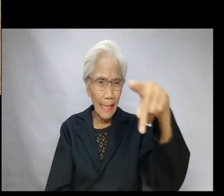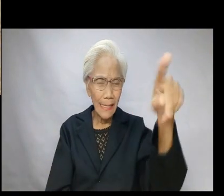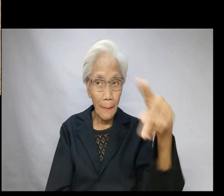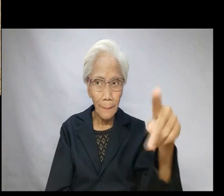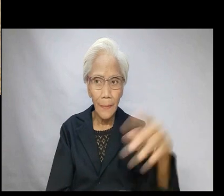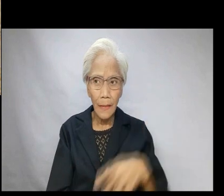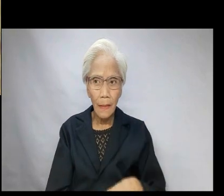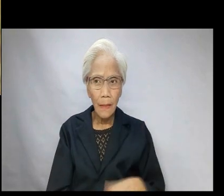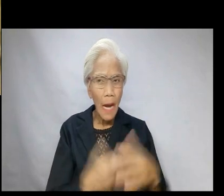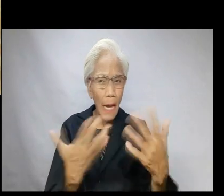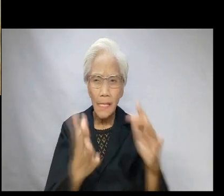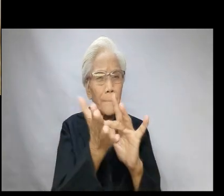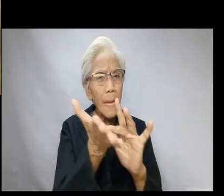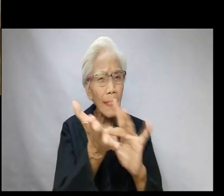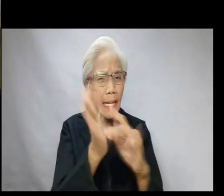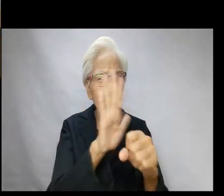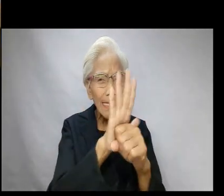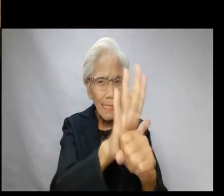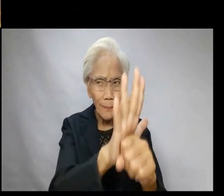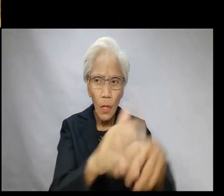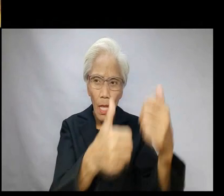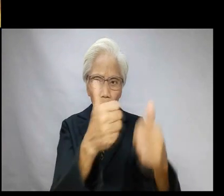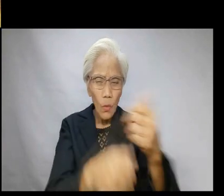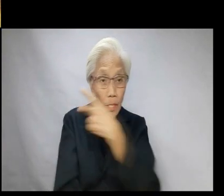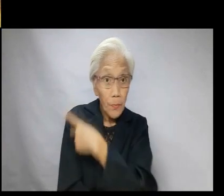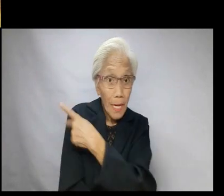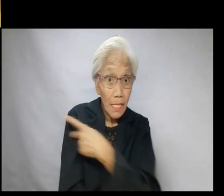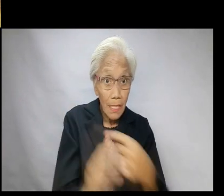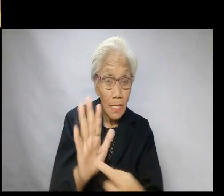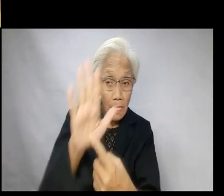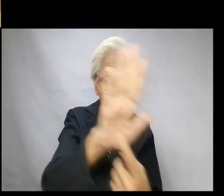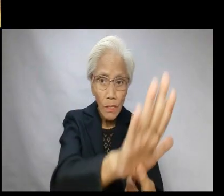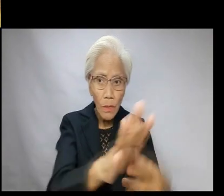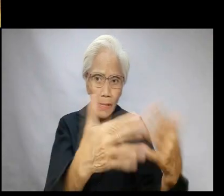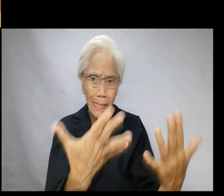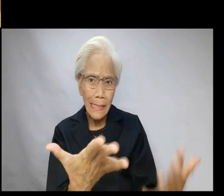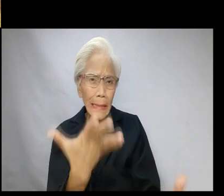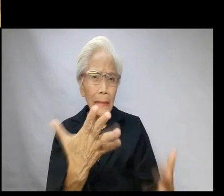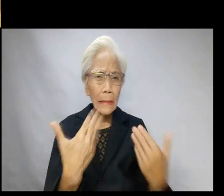The third phase of thirst is polydipsia. Polydipsia is a medical symptom in